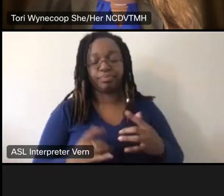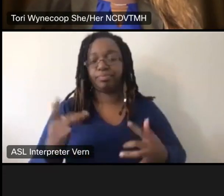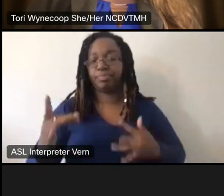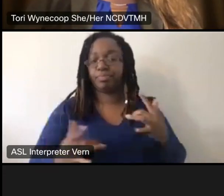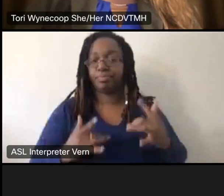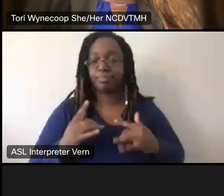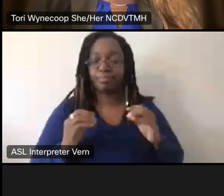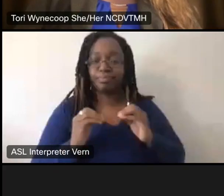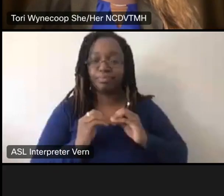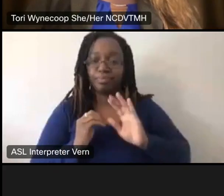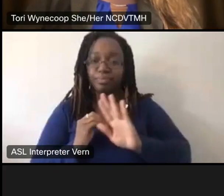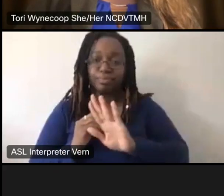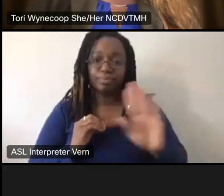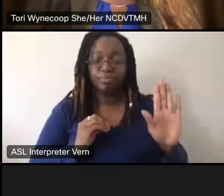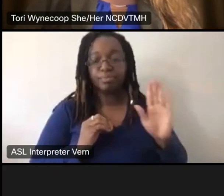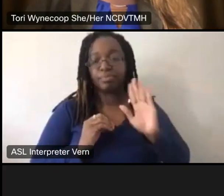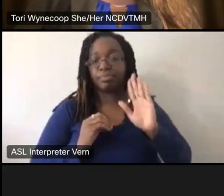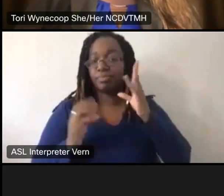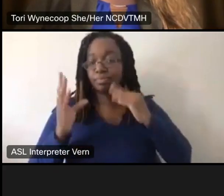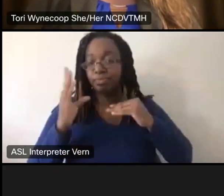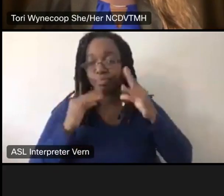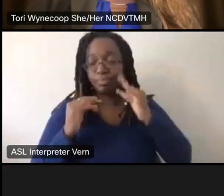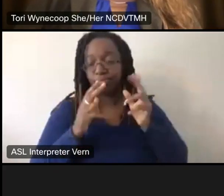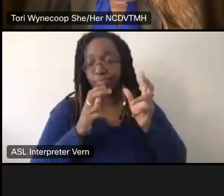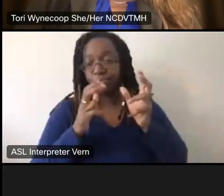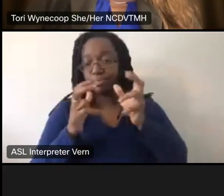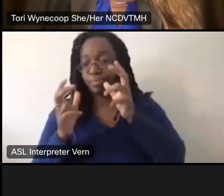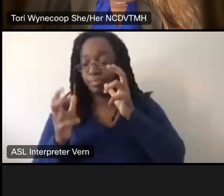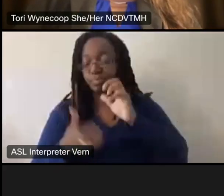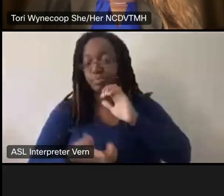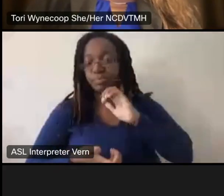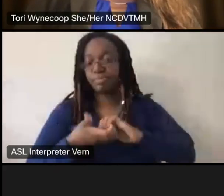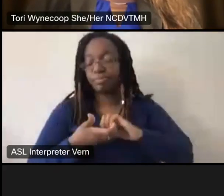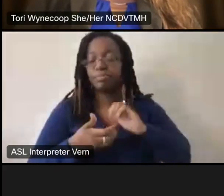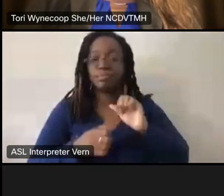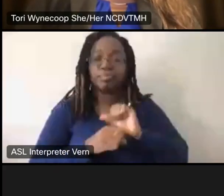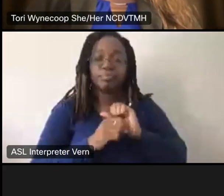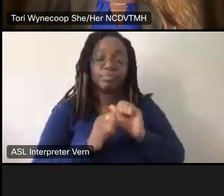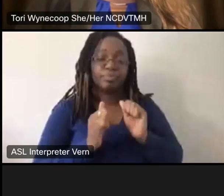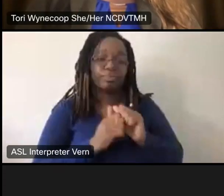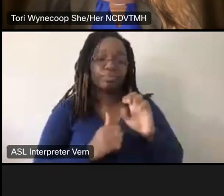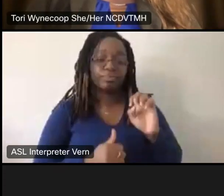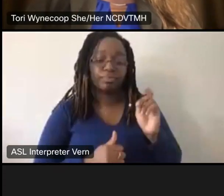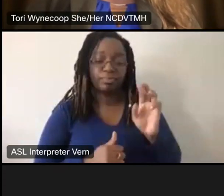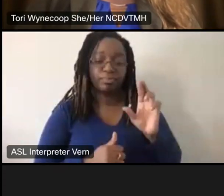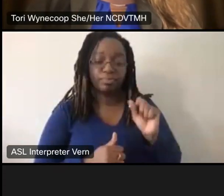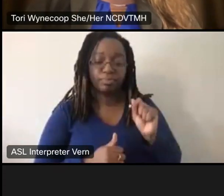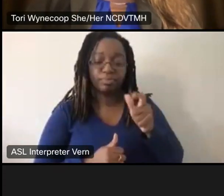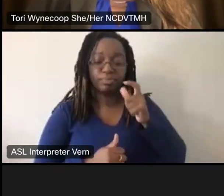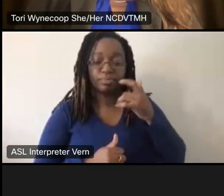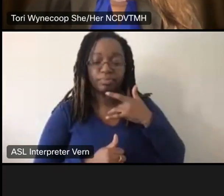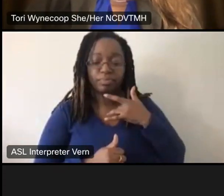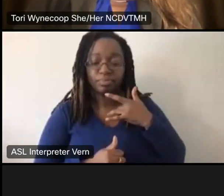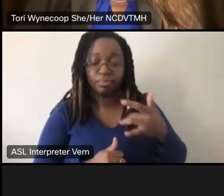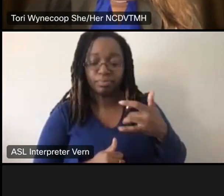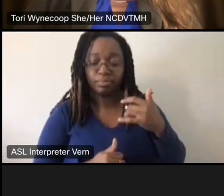your experiences and what you have learned working with elders and individuals who have experienced abuse later in life.